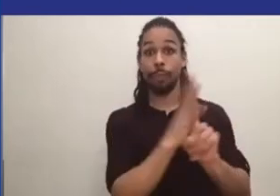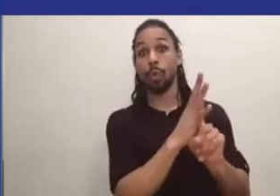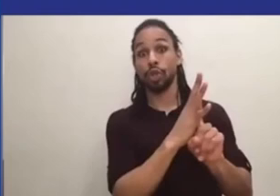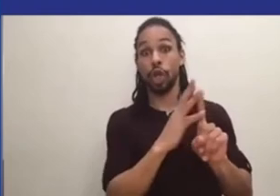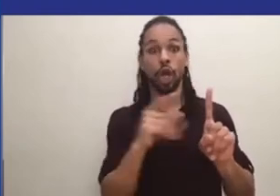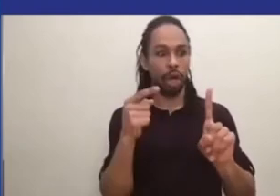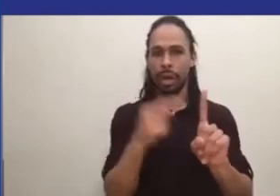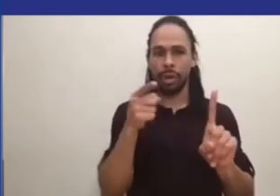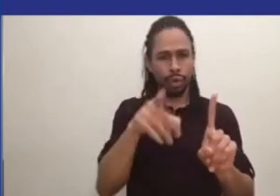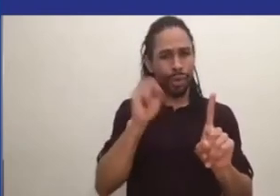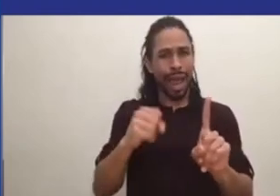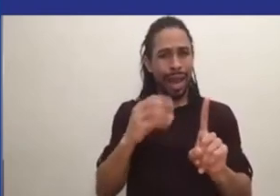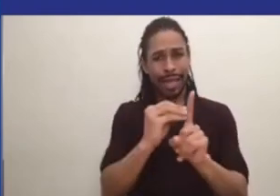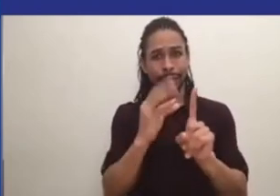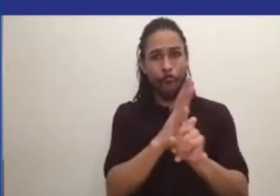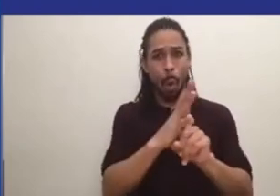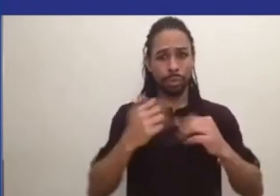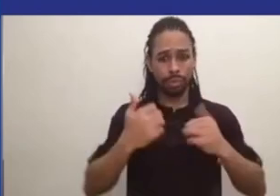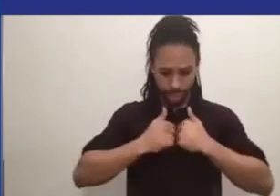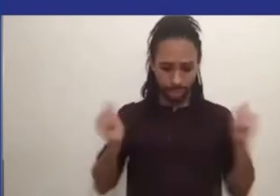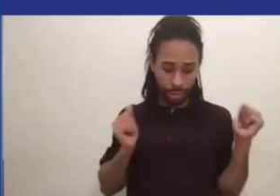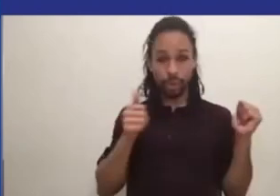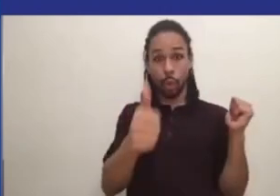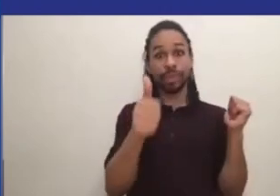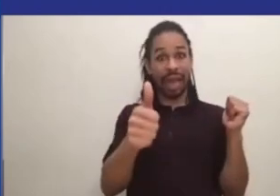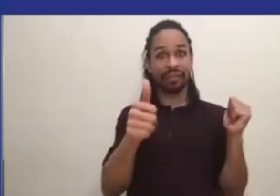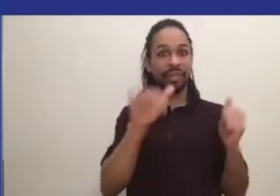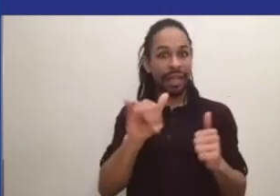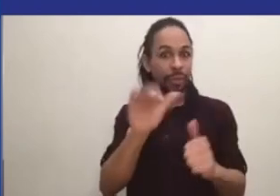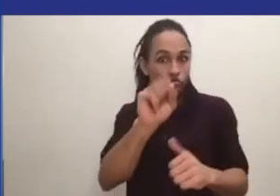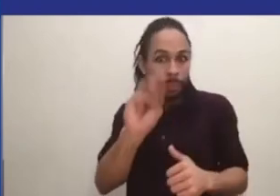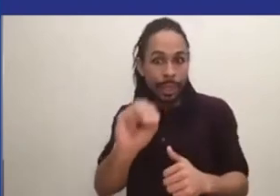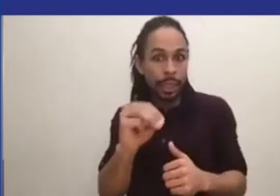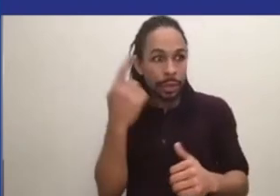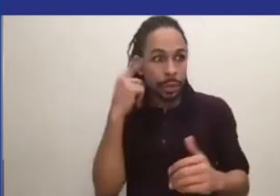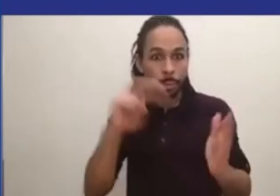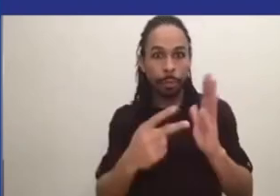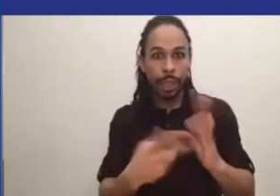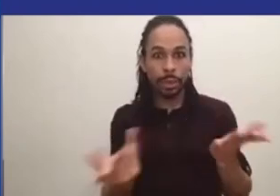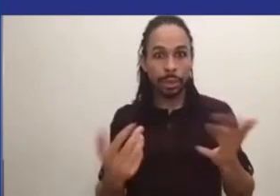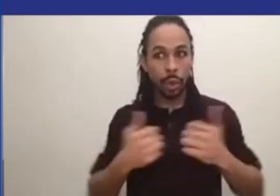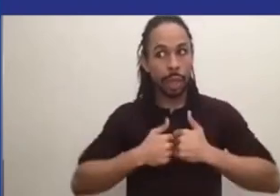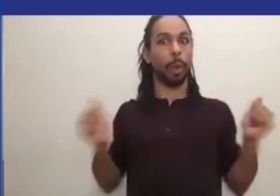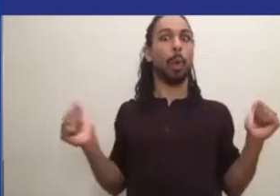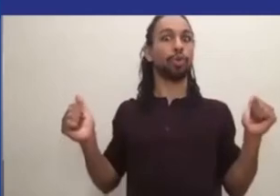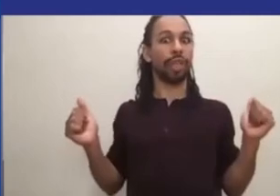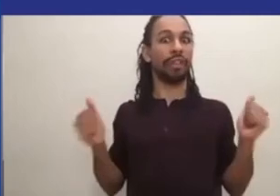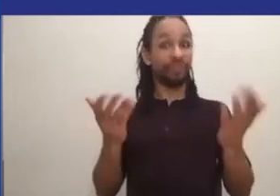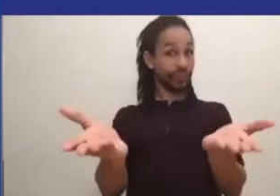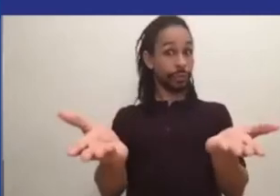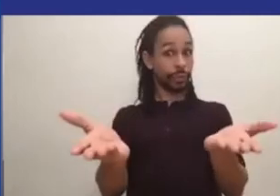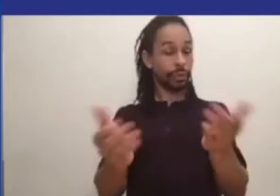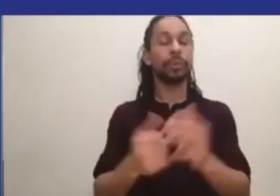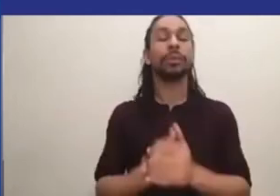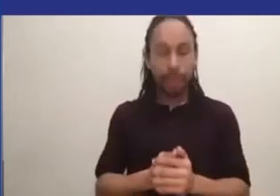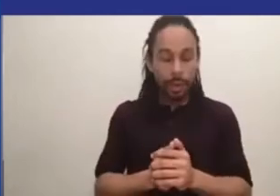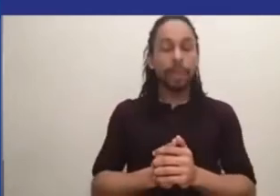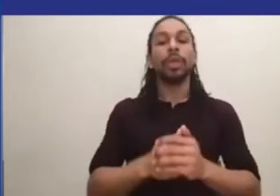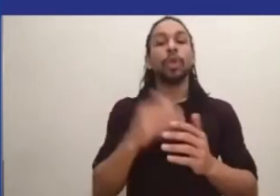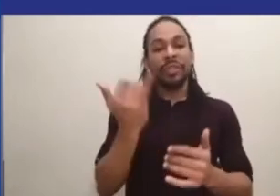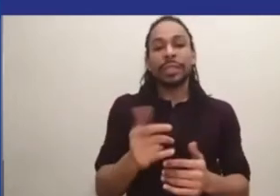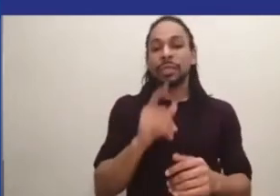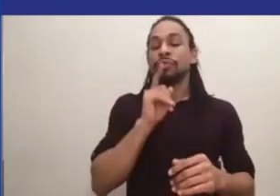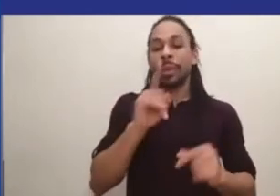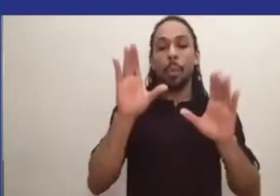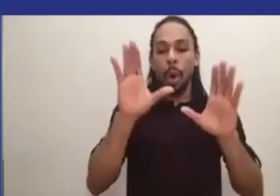what social media is for. So come on, y'all. Anyway, so this is a great lead in to the next